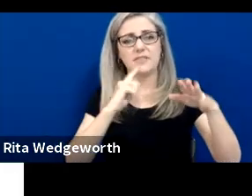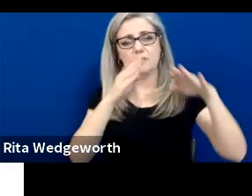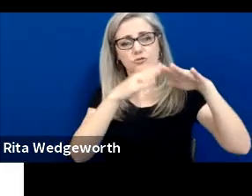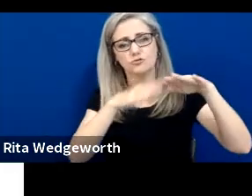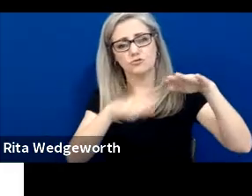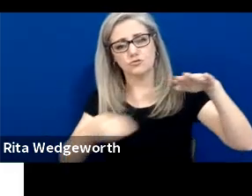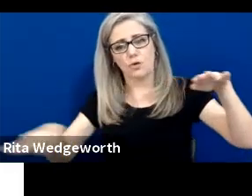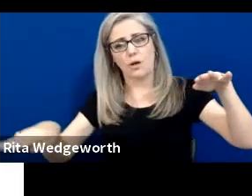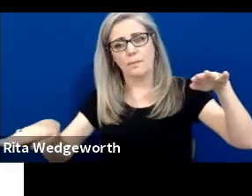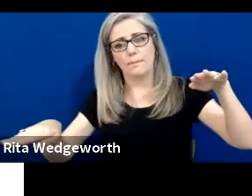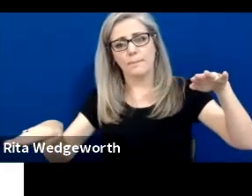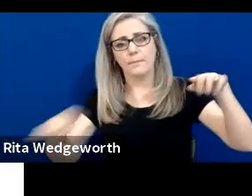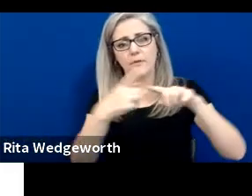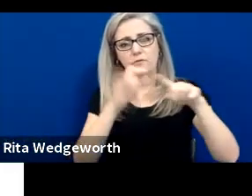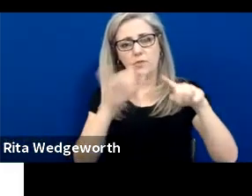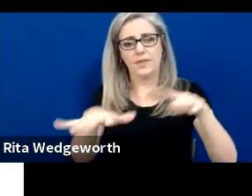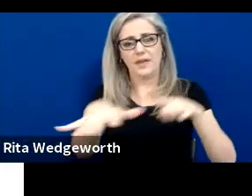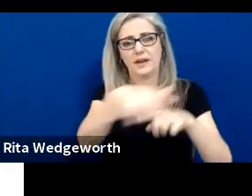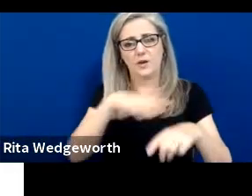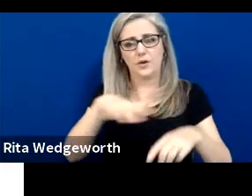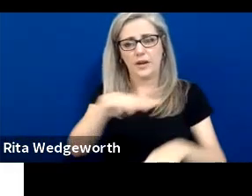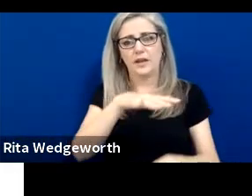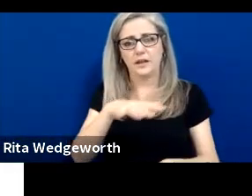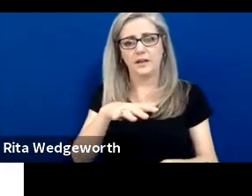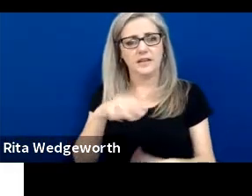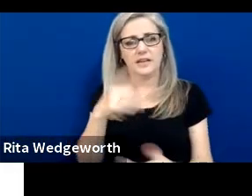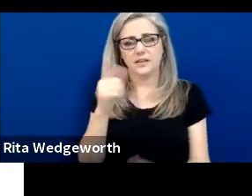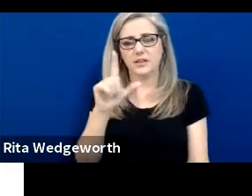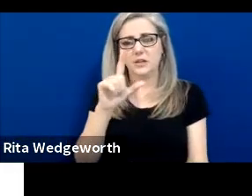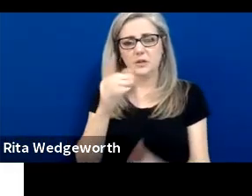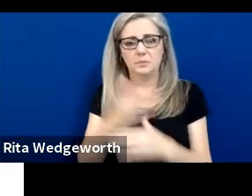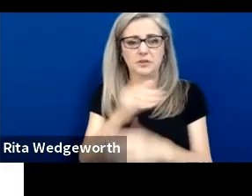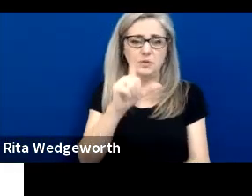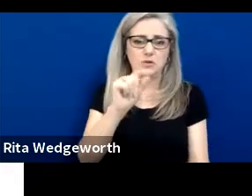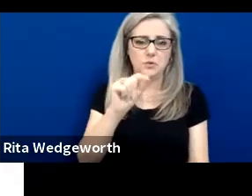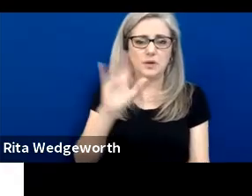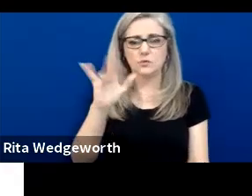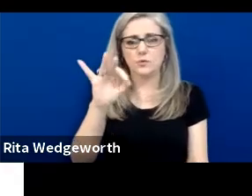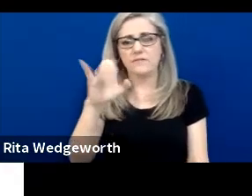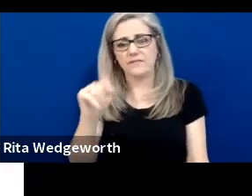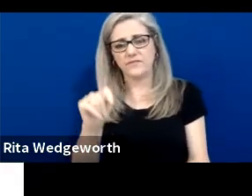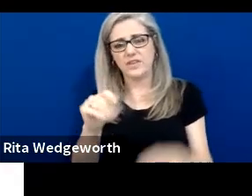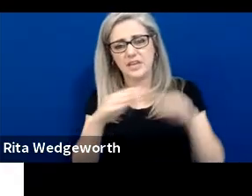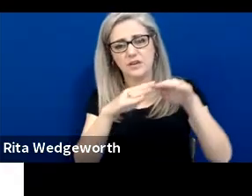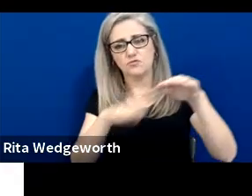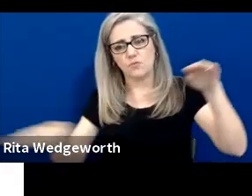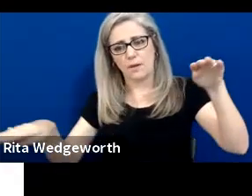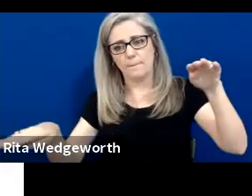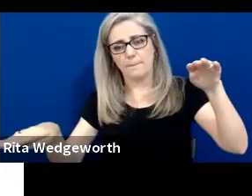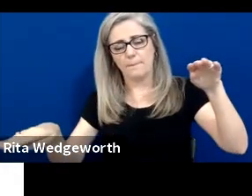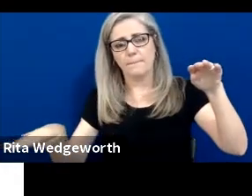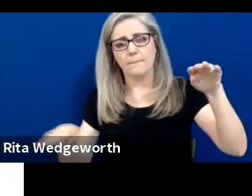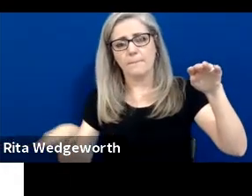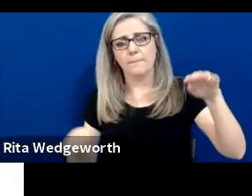entire site. You know, a good 20, 25 feet in some places from one end to the